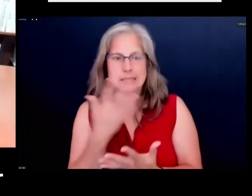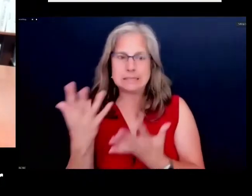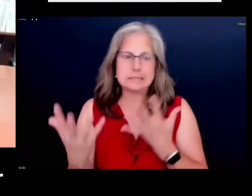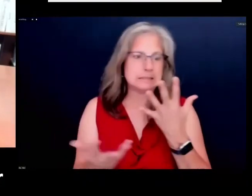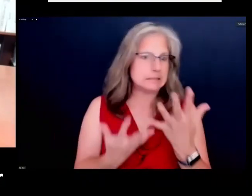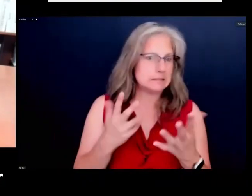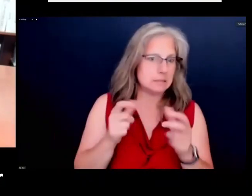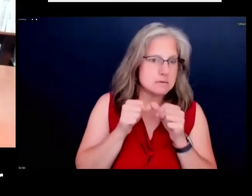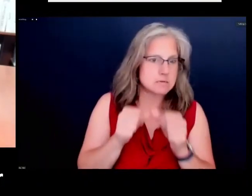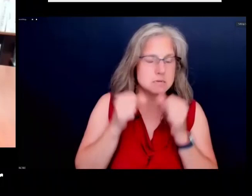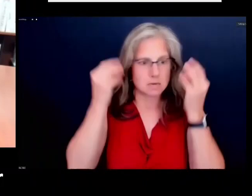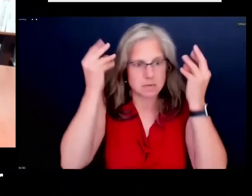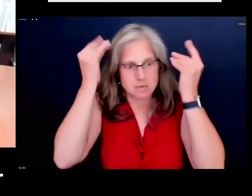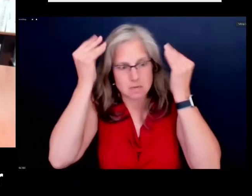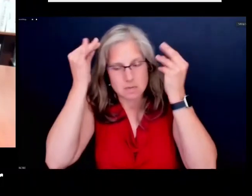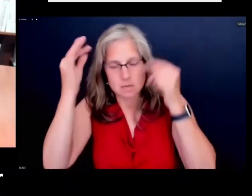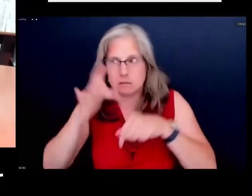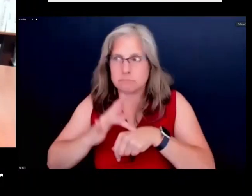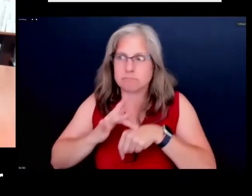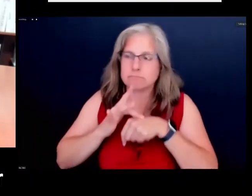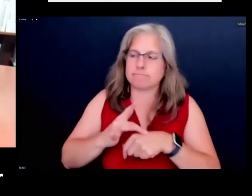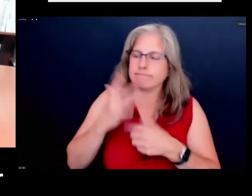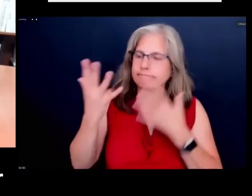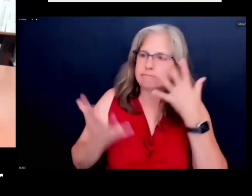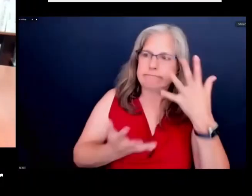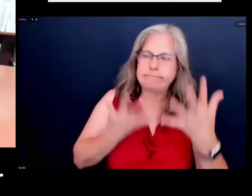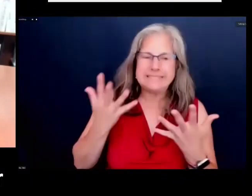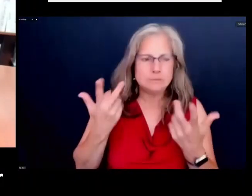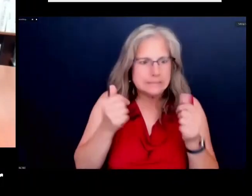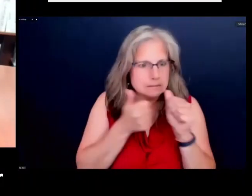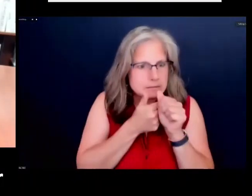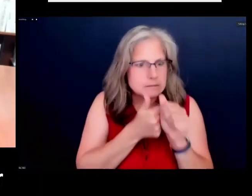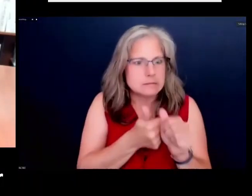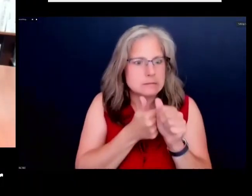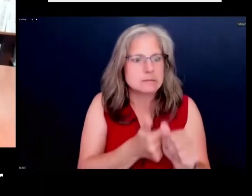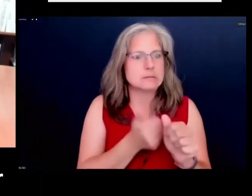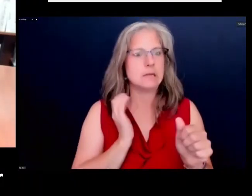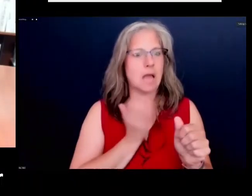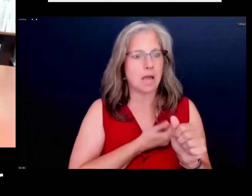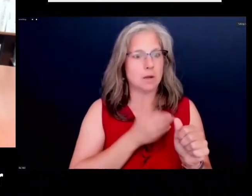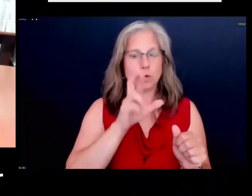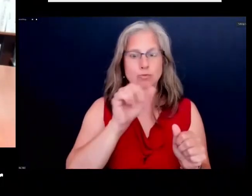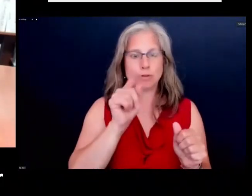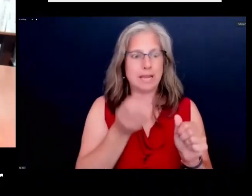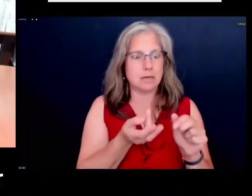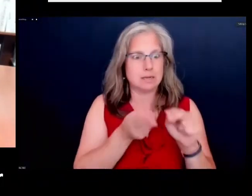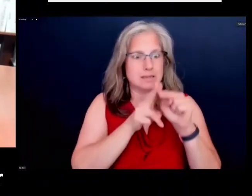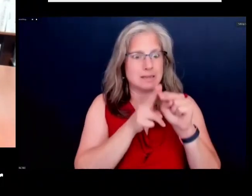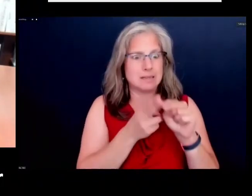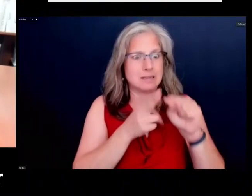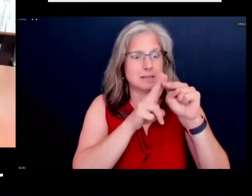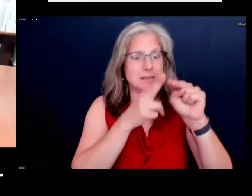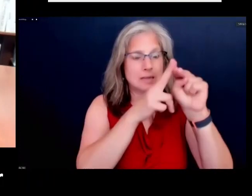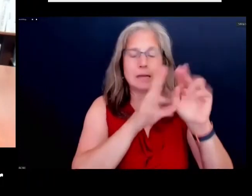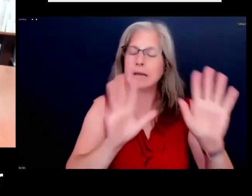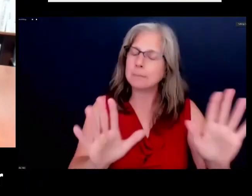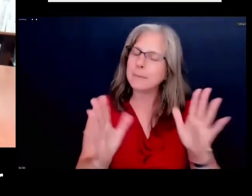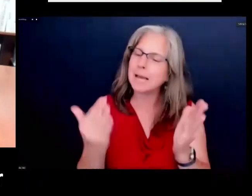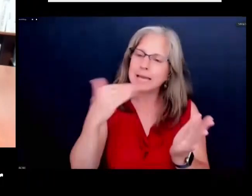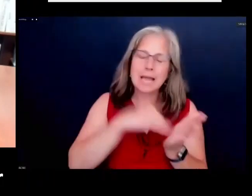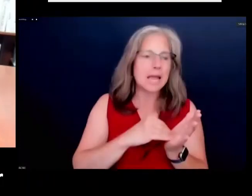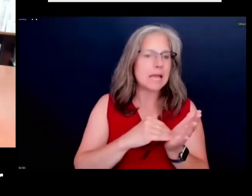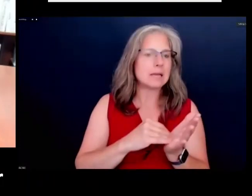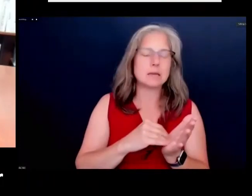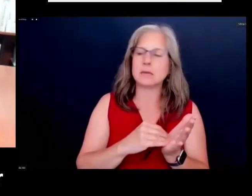we are getting sleepless nights, frankly, as we are tracking our case rates. But again, I